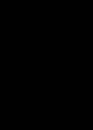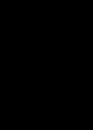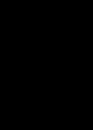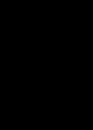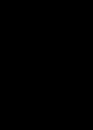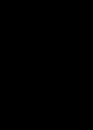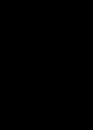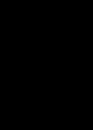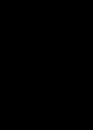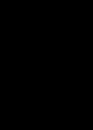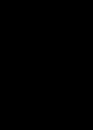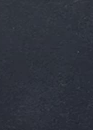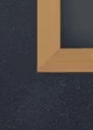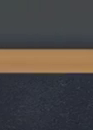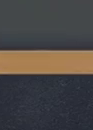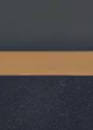National Educator.